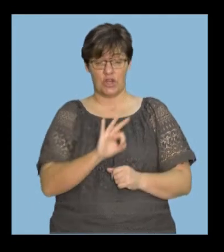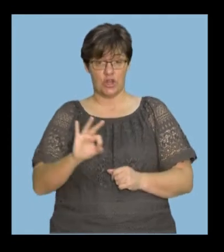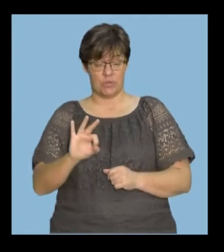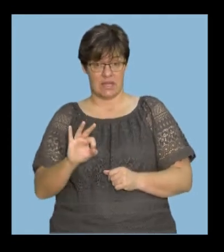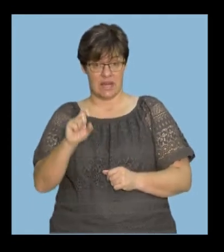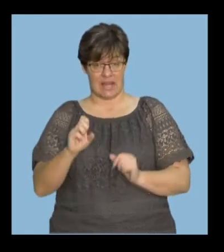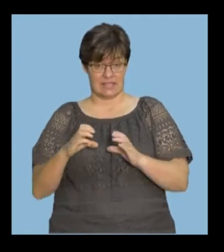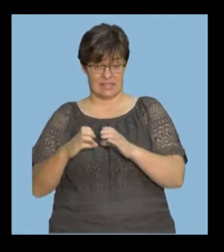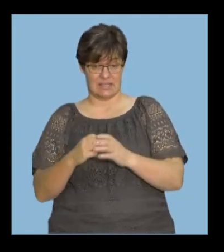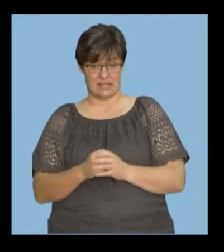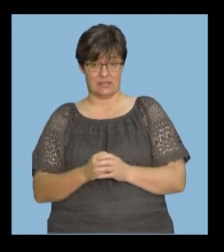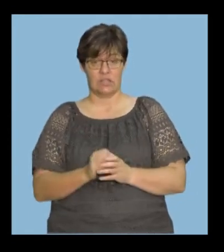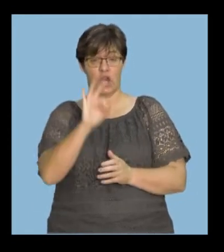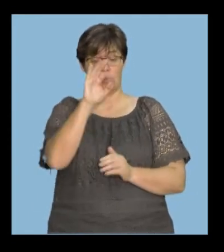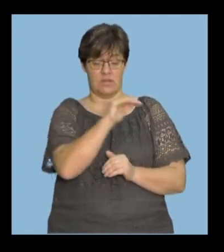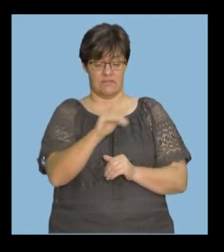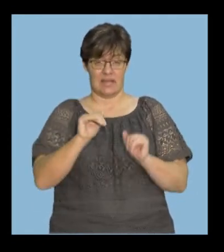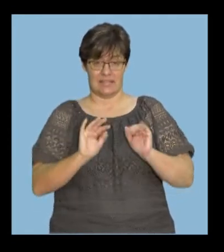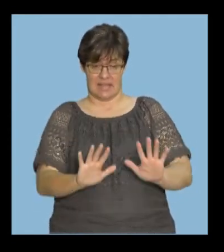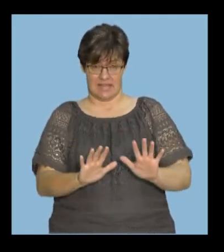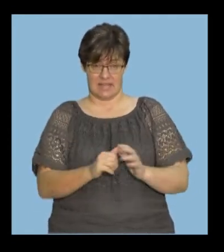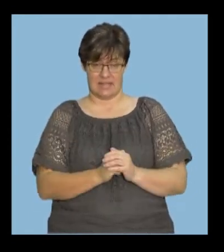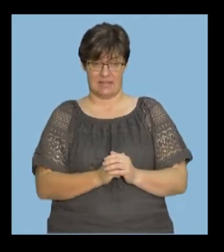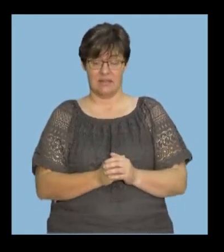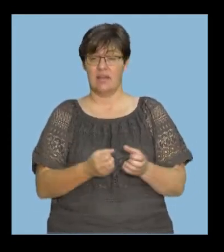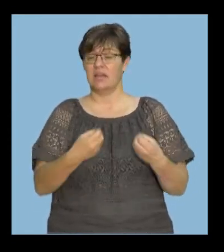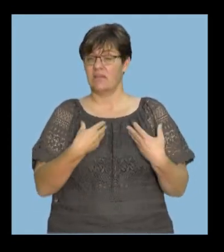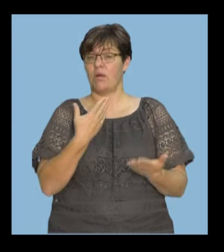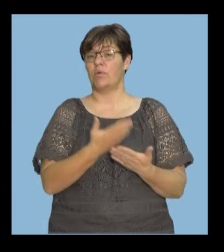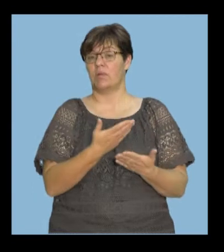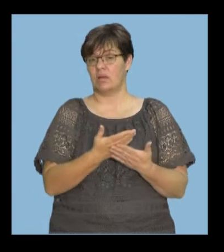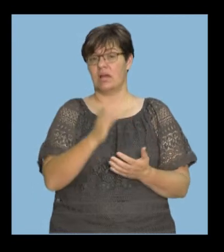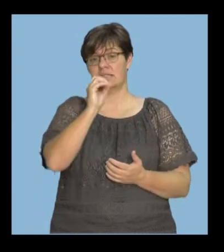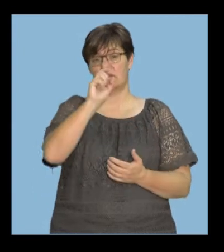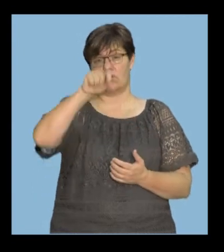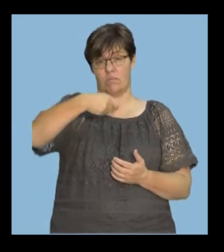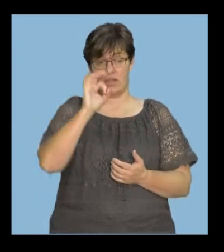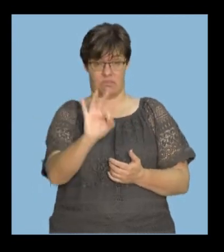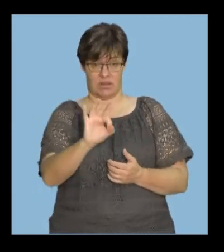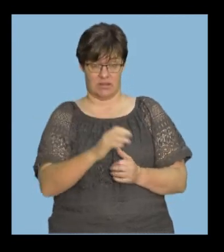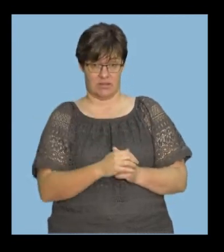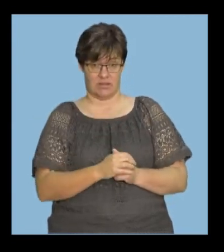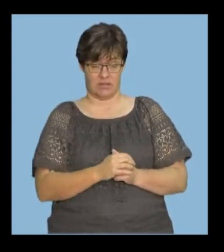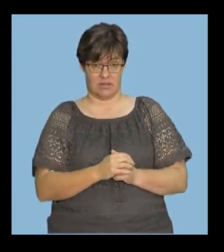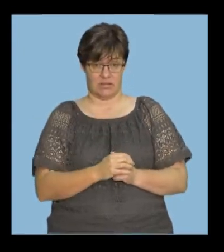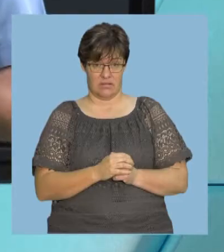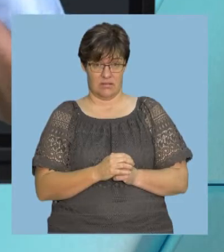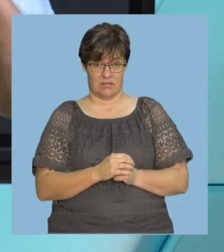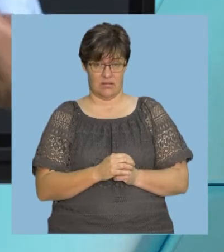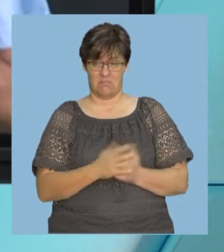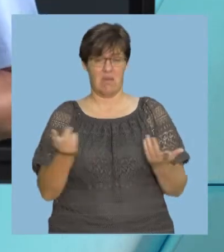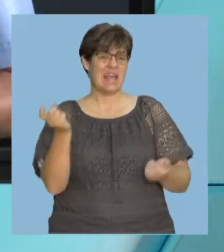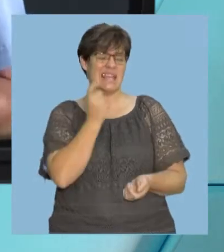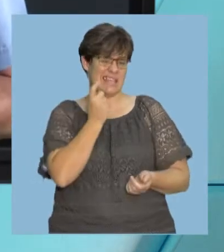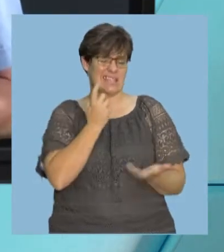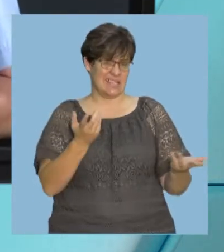we've got 3 letters, and we take 3 divided by 10, which gives us a probability of 0.3. Now, that